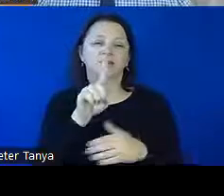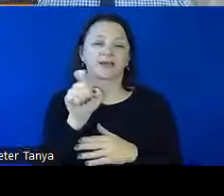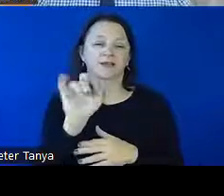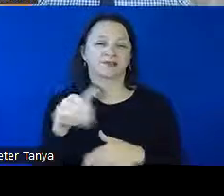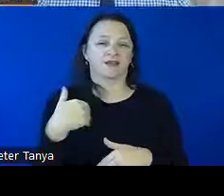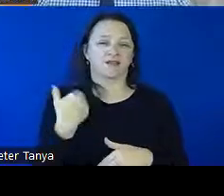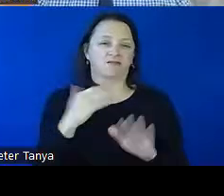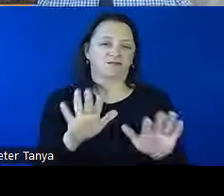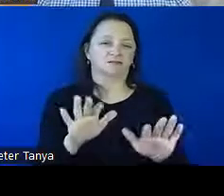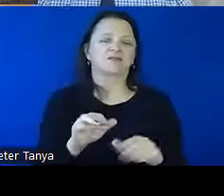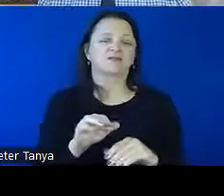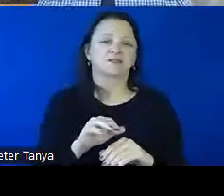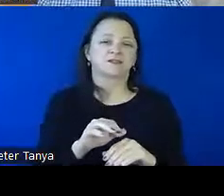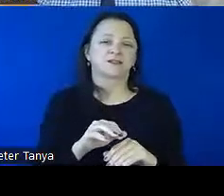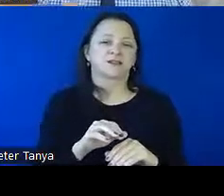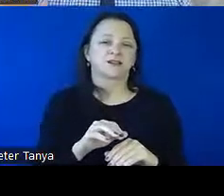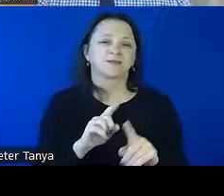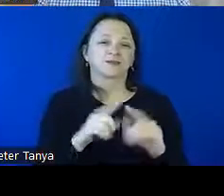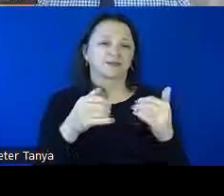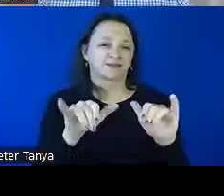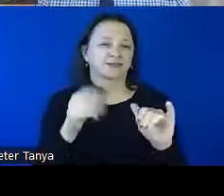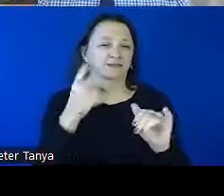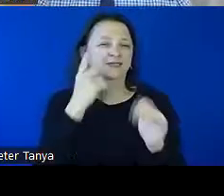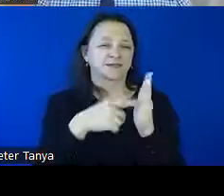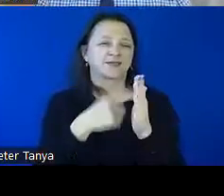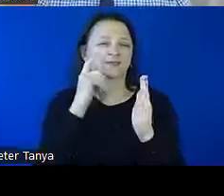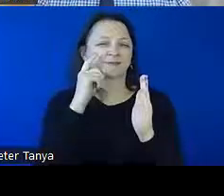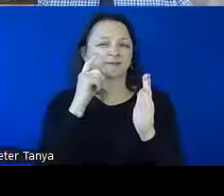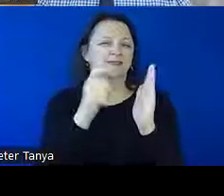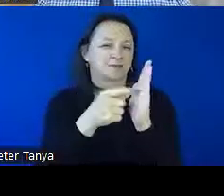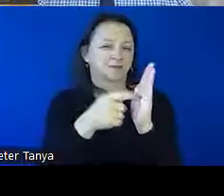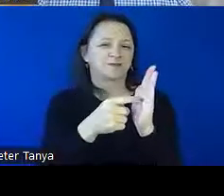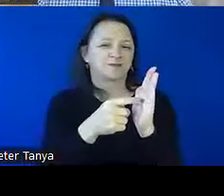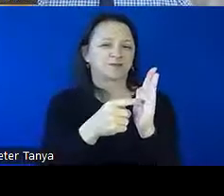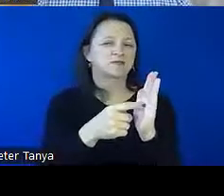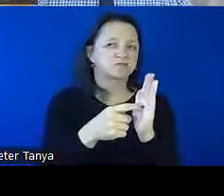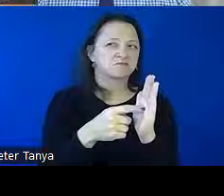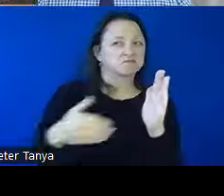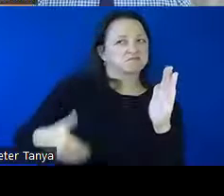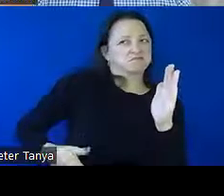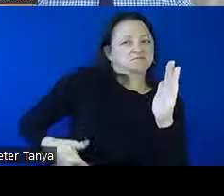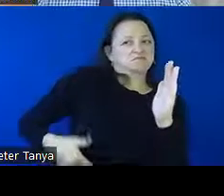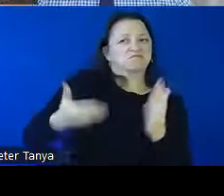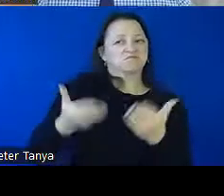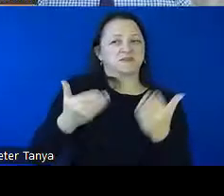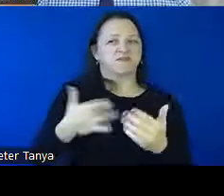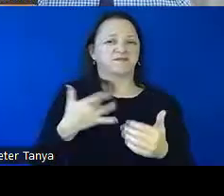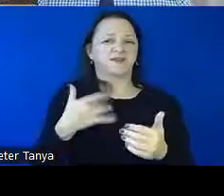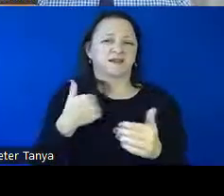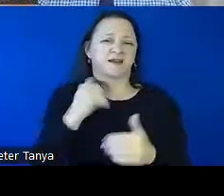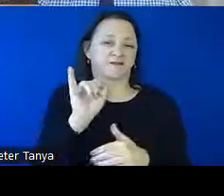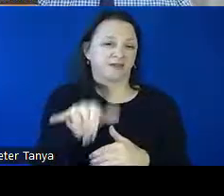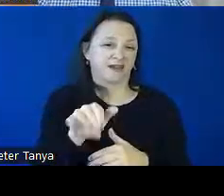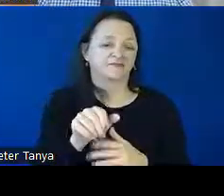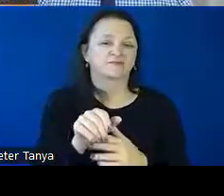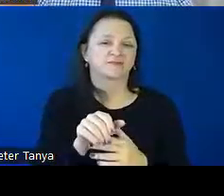that point. However, we can still see sometimes symptoms that would be warranted and still make sense to kind of